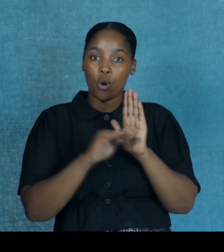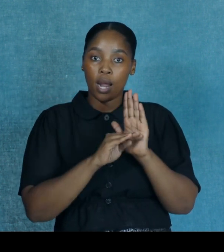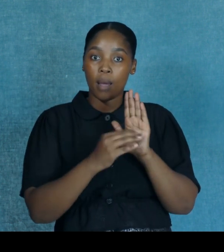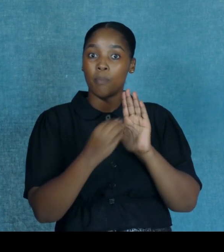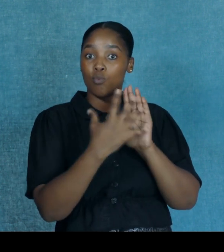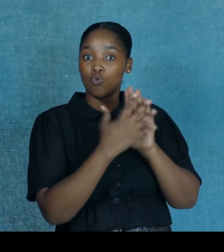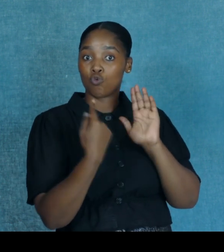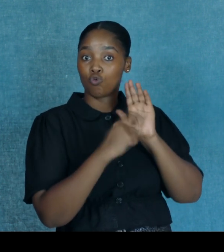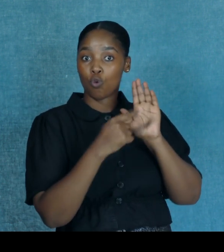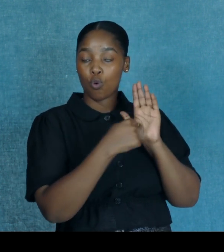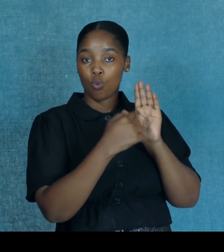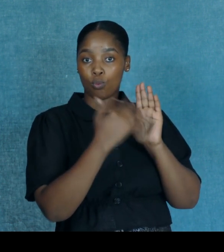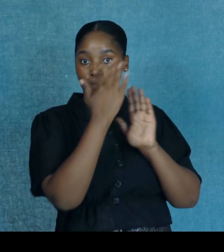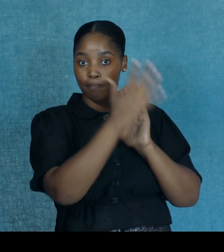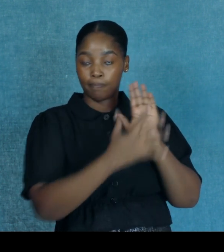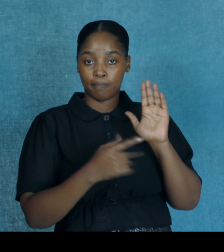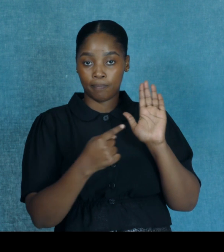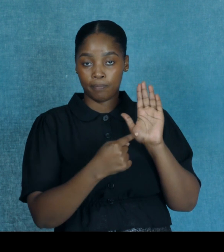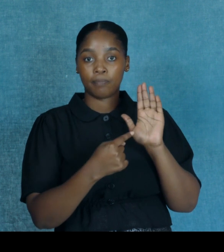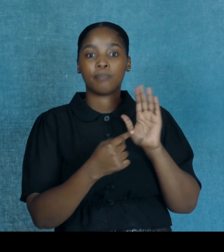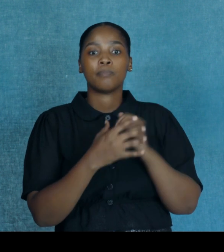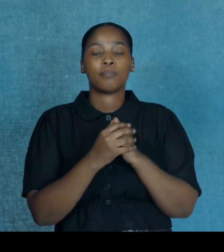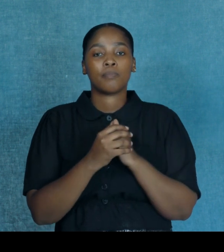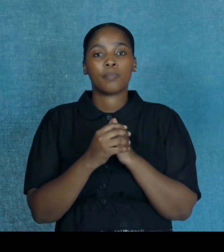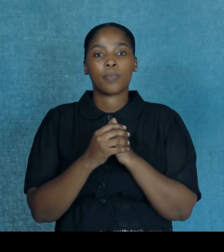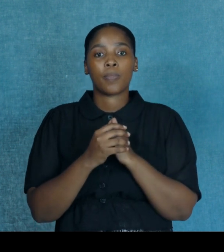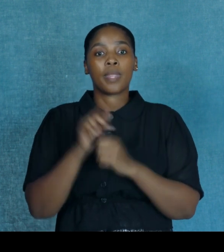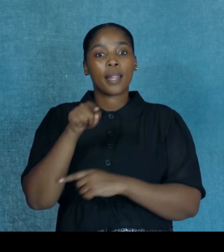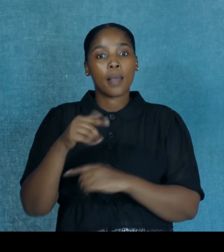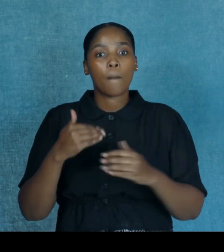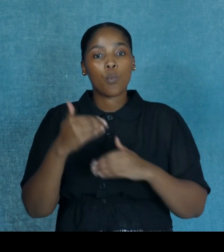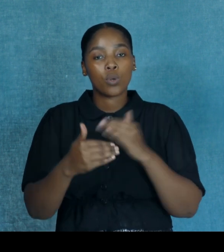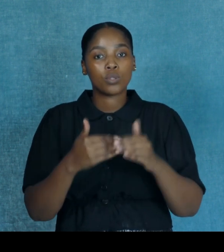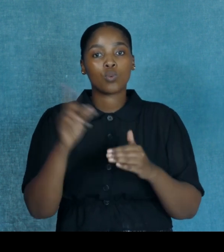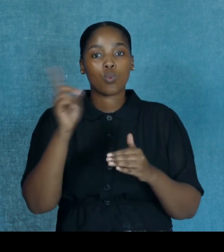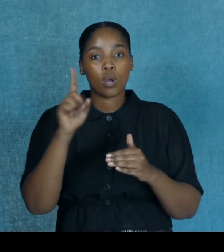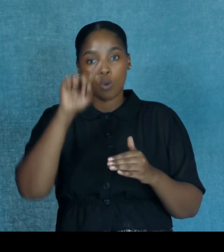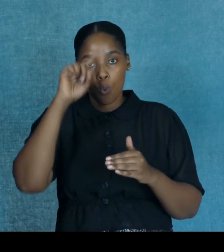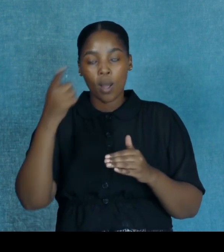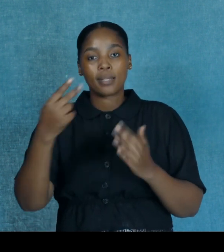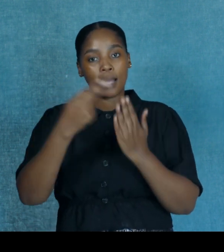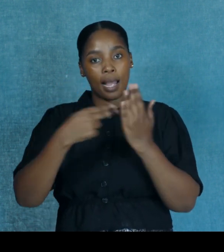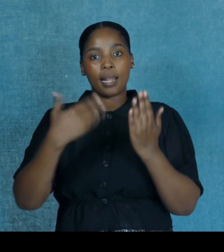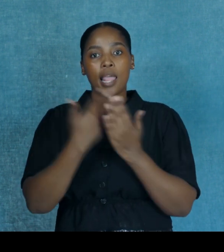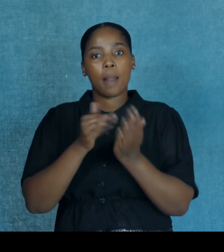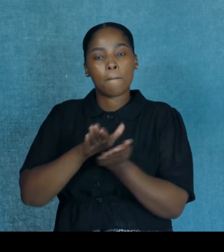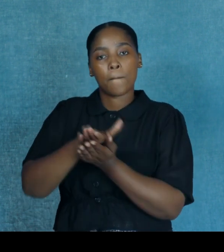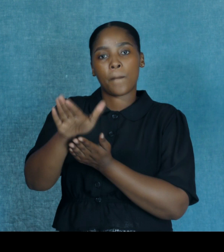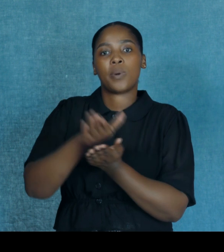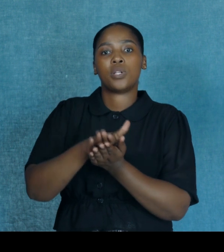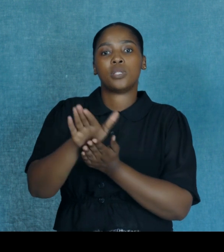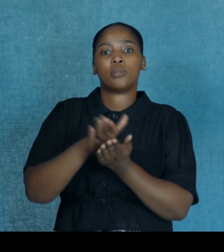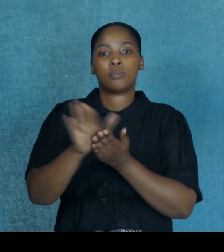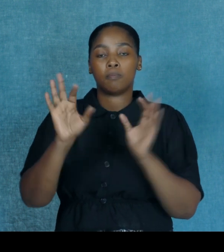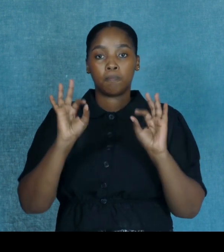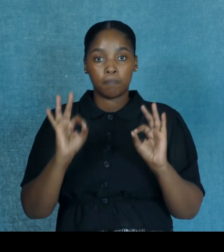screen. An A3 film is to be inserted into the printer so that artwork can be printed. It is printed